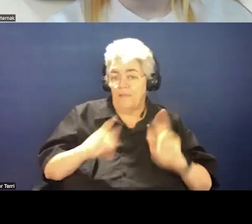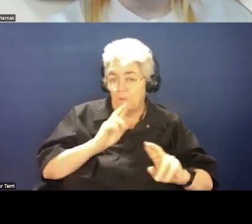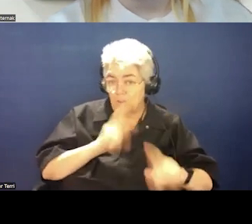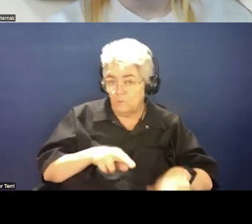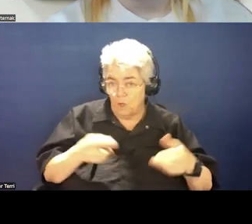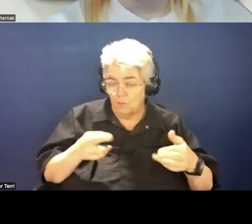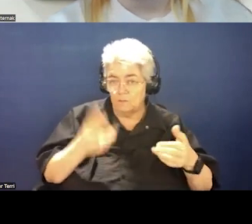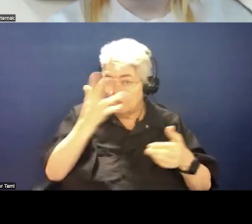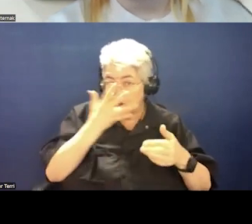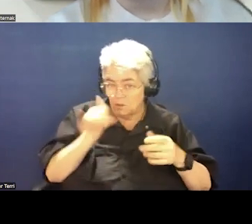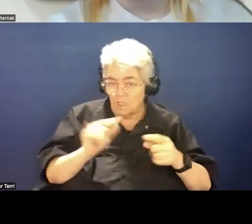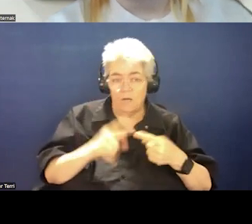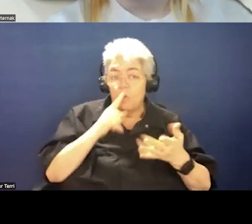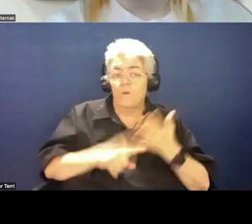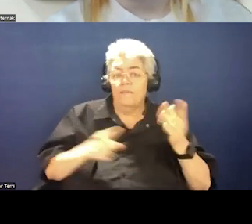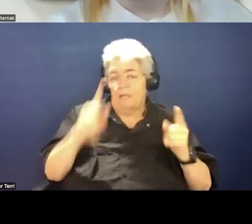can expect.